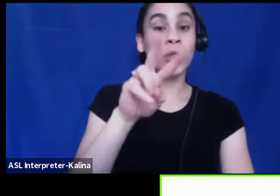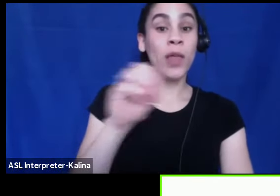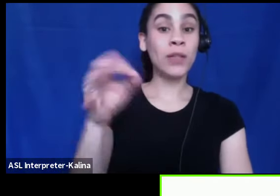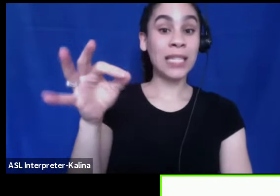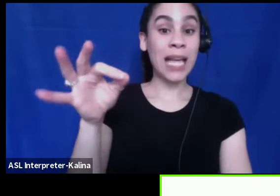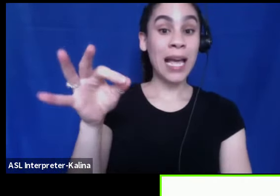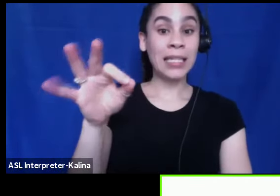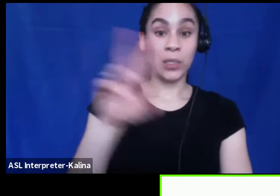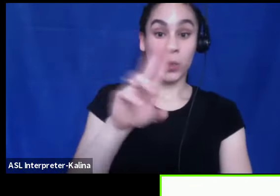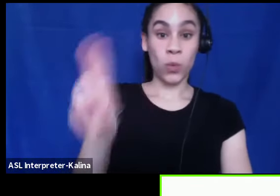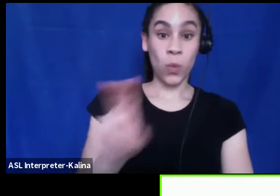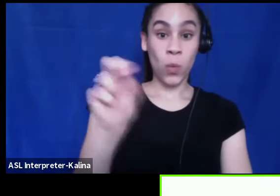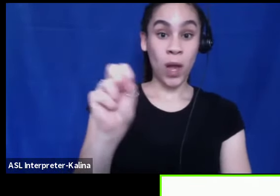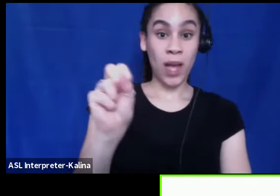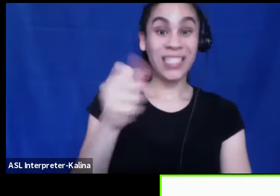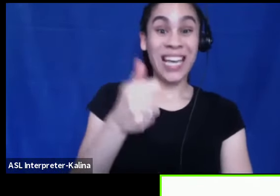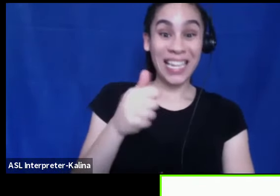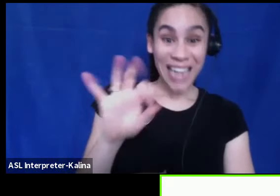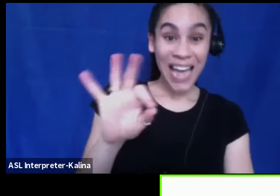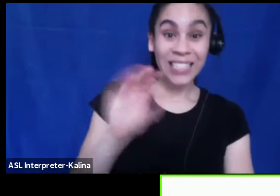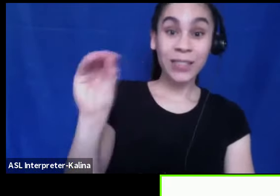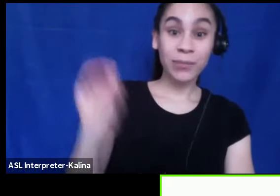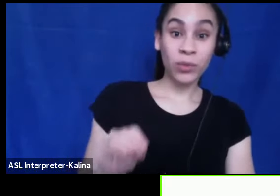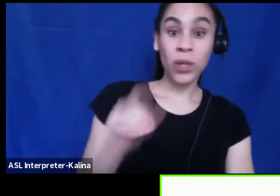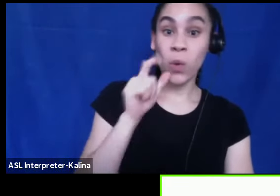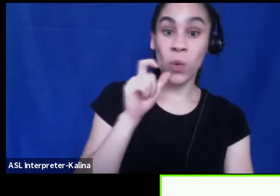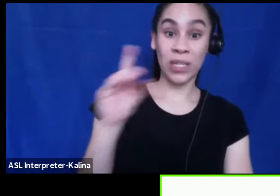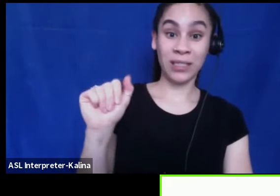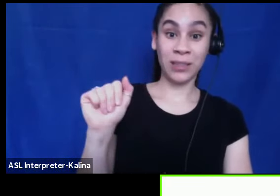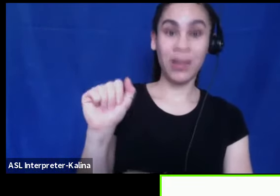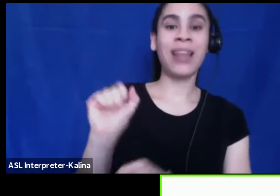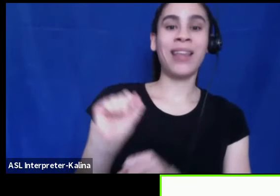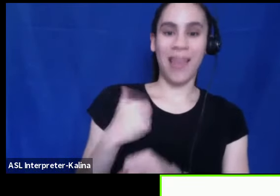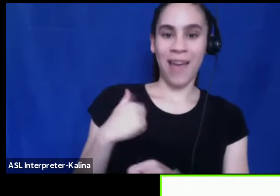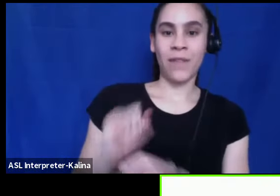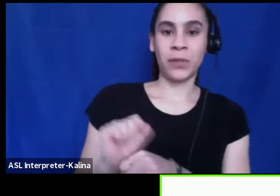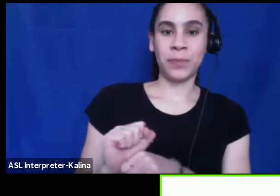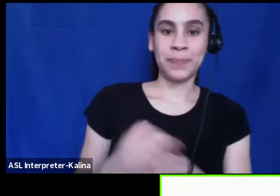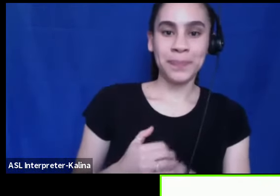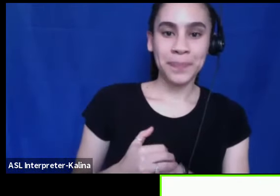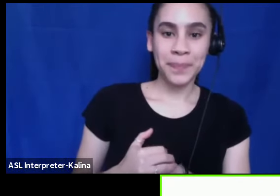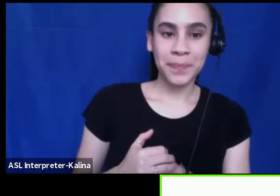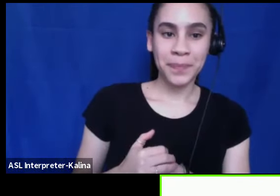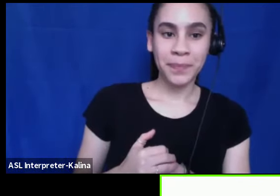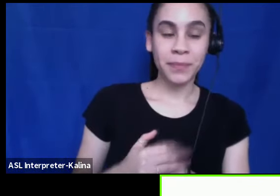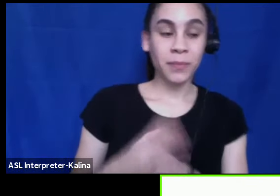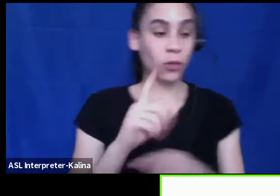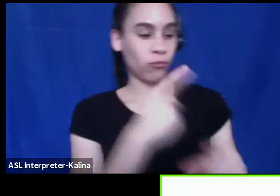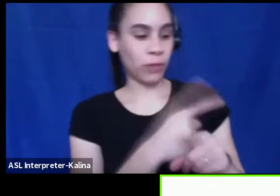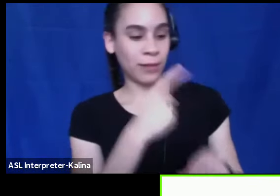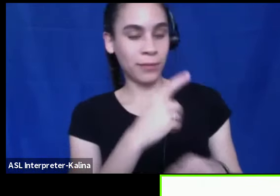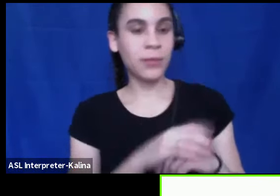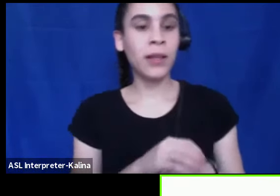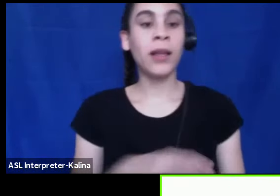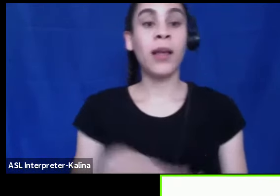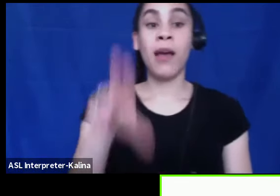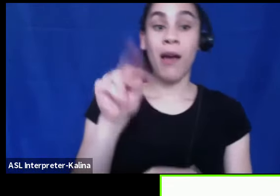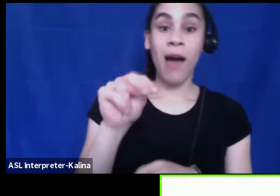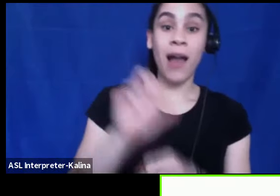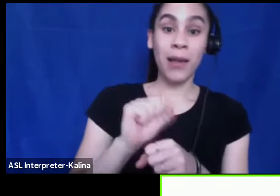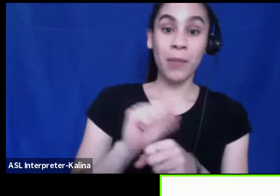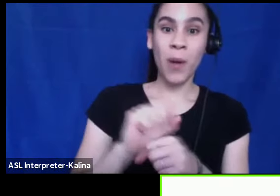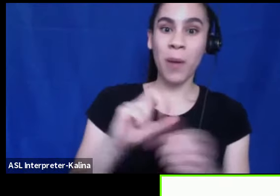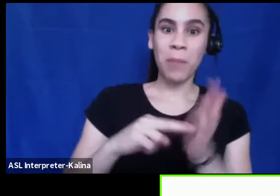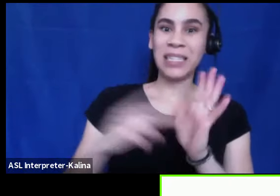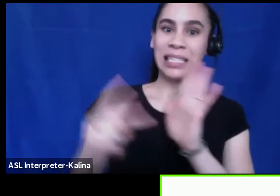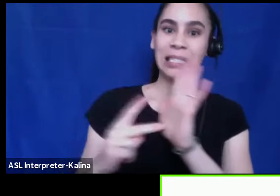States, only 19% of people with disabilities were employed. That's correct. So the unemployment rate is about double the